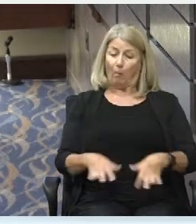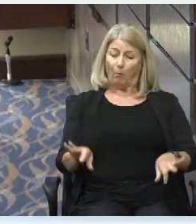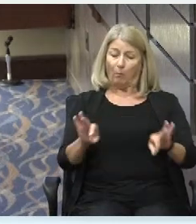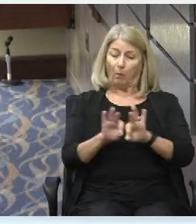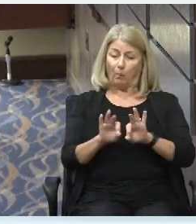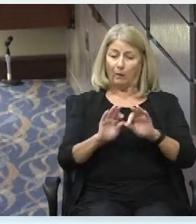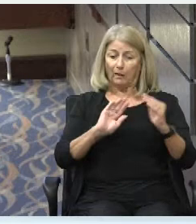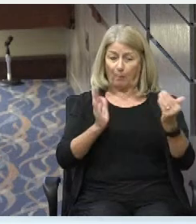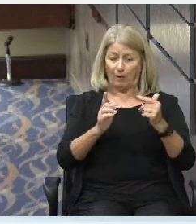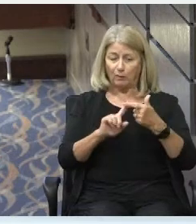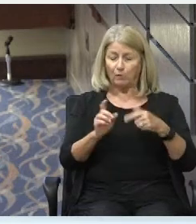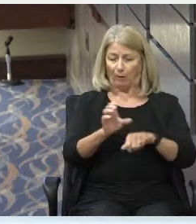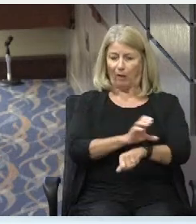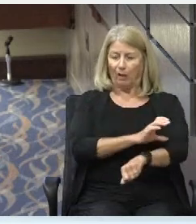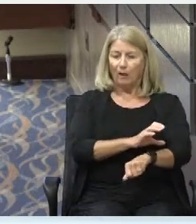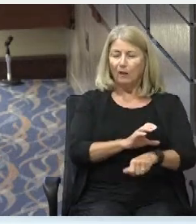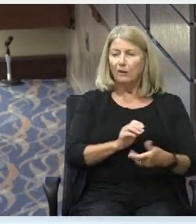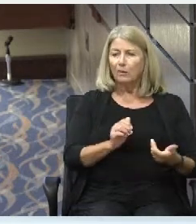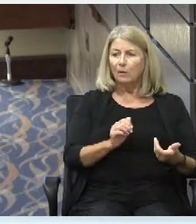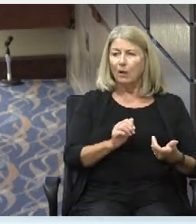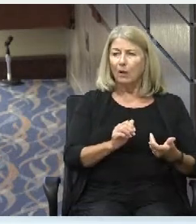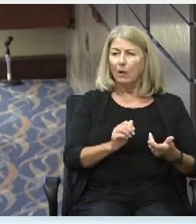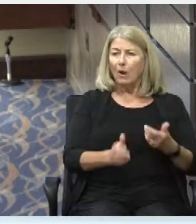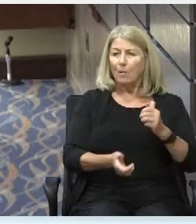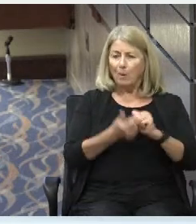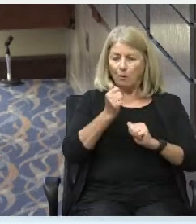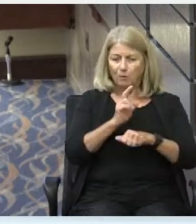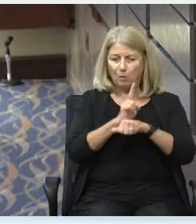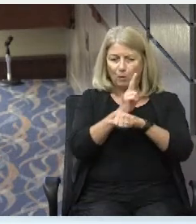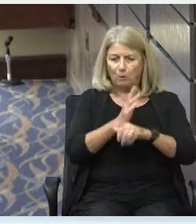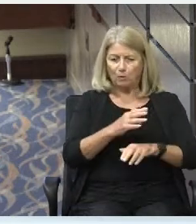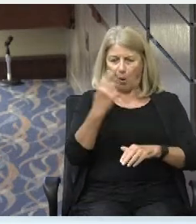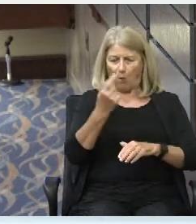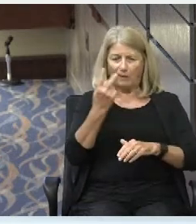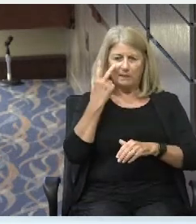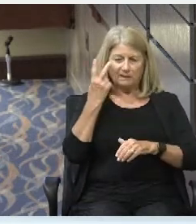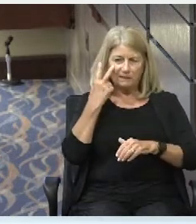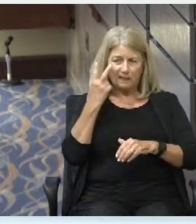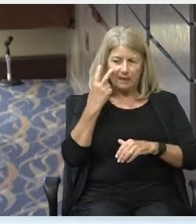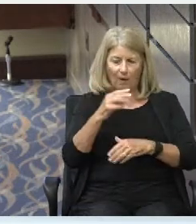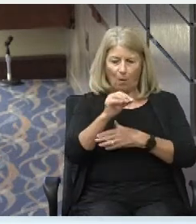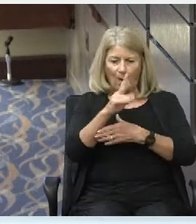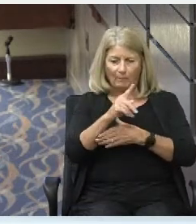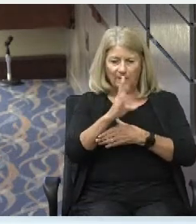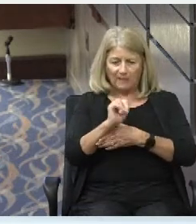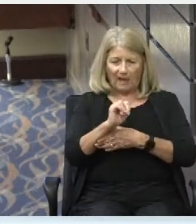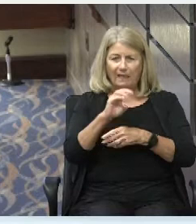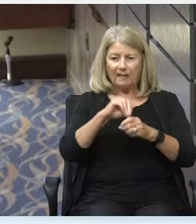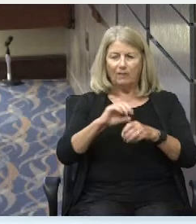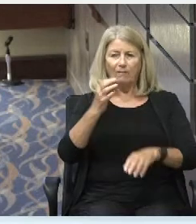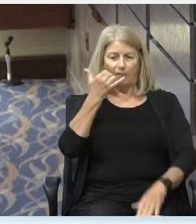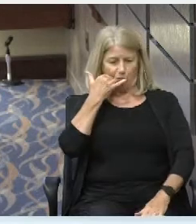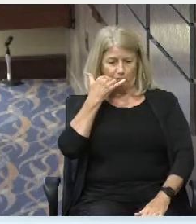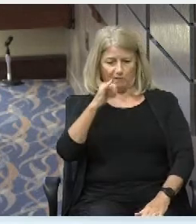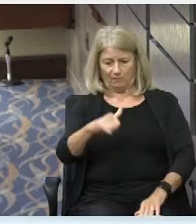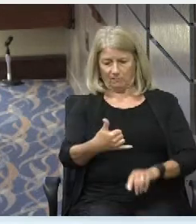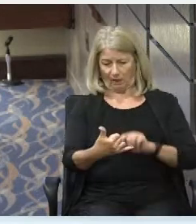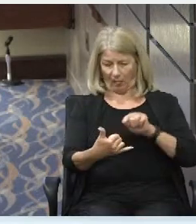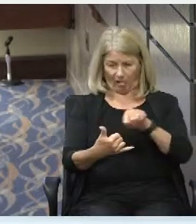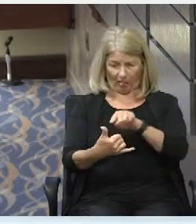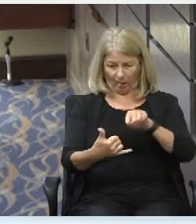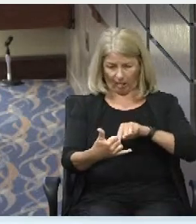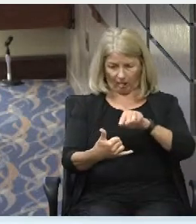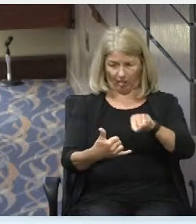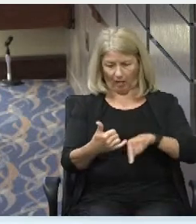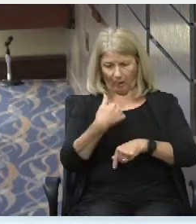desktop view. In other words, most users will only ever see our website in this view. We kept this in mind throughout the entire process so that the